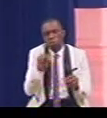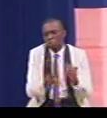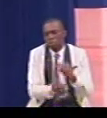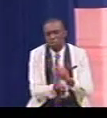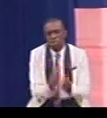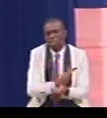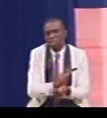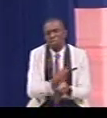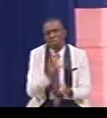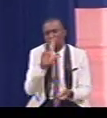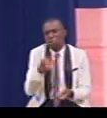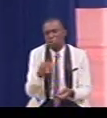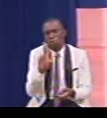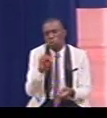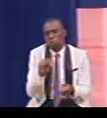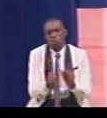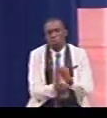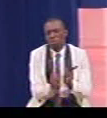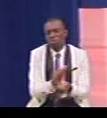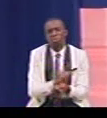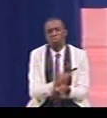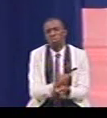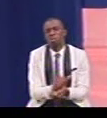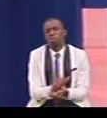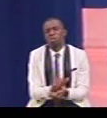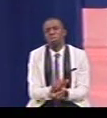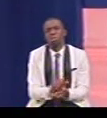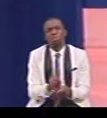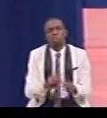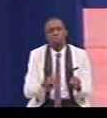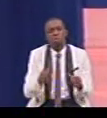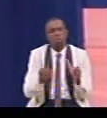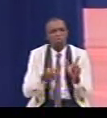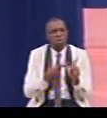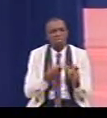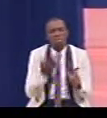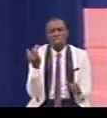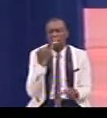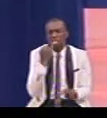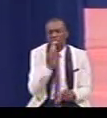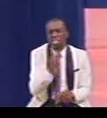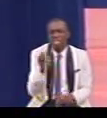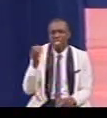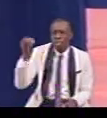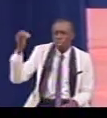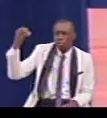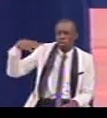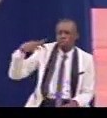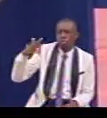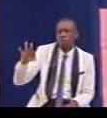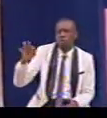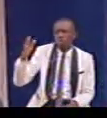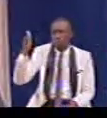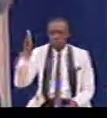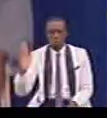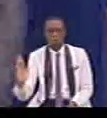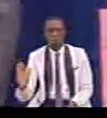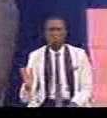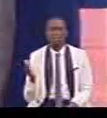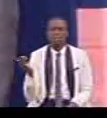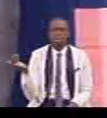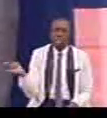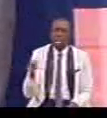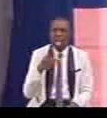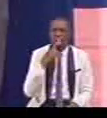transformation but first of all there's the grace of God and that's a gracious Church gracious church and now they're gracious